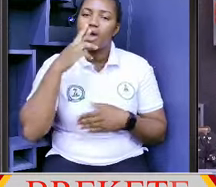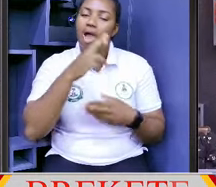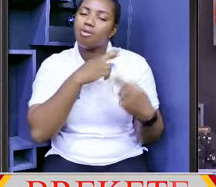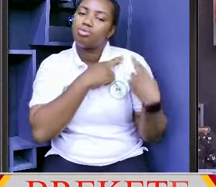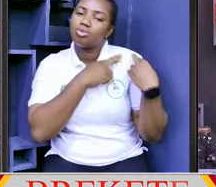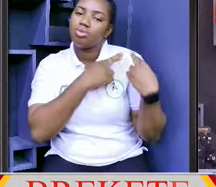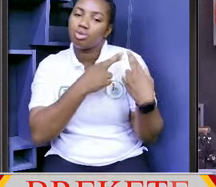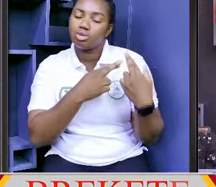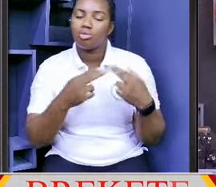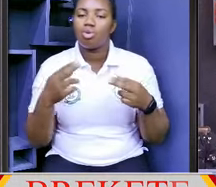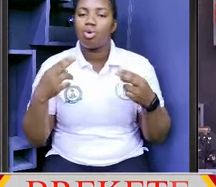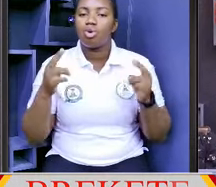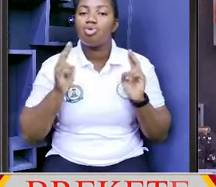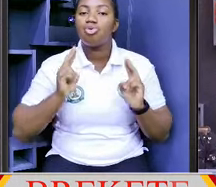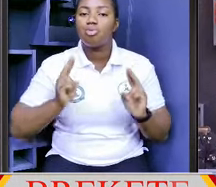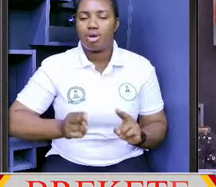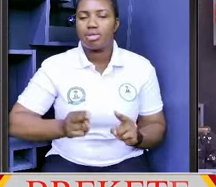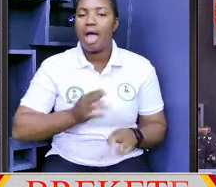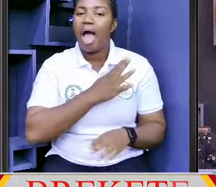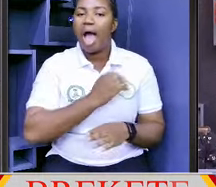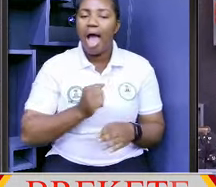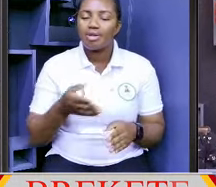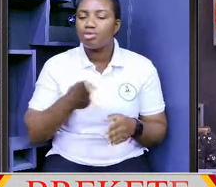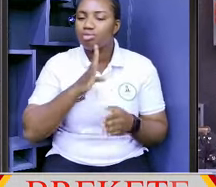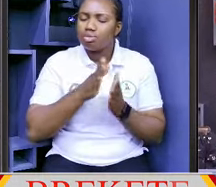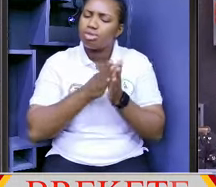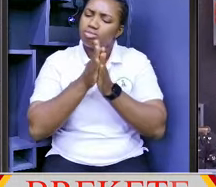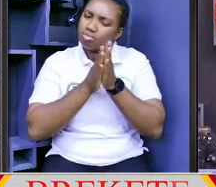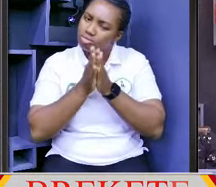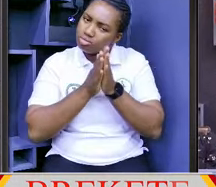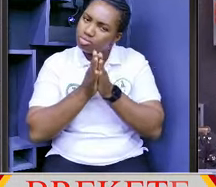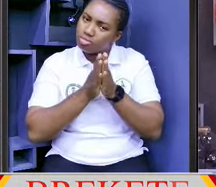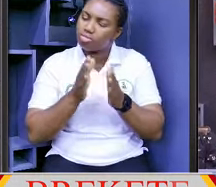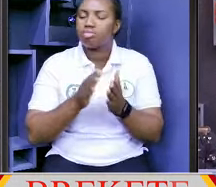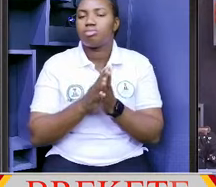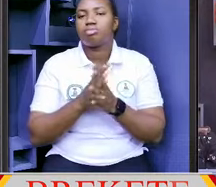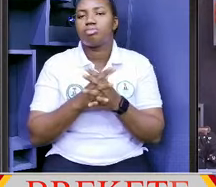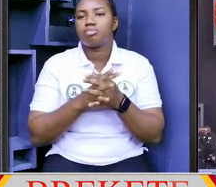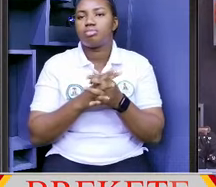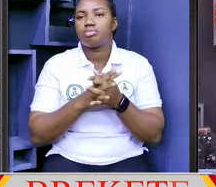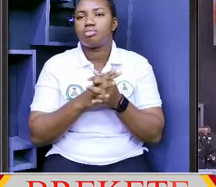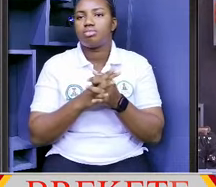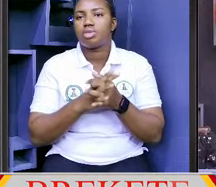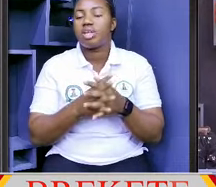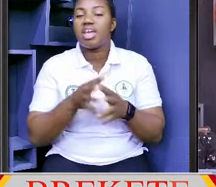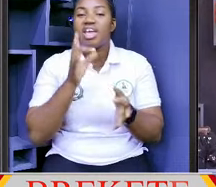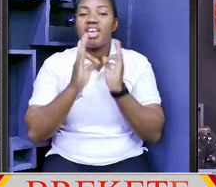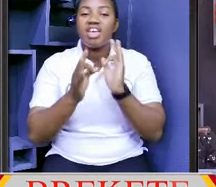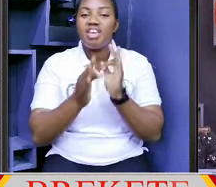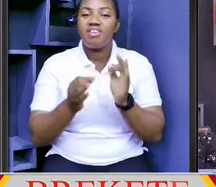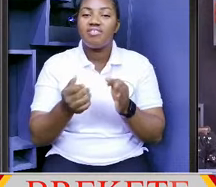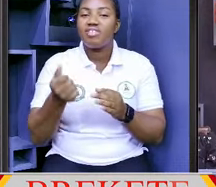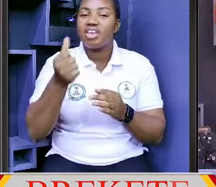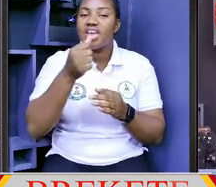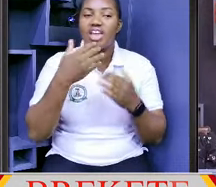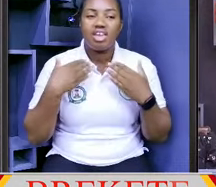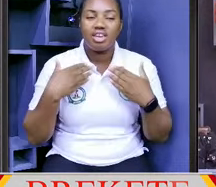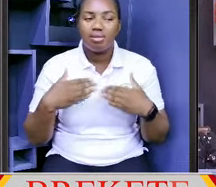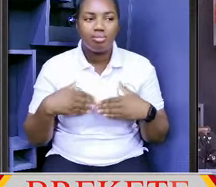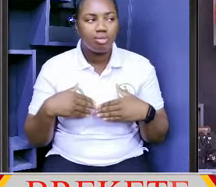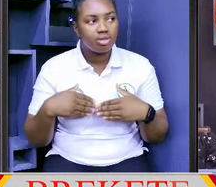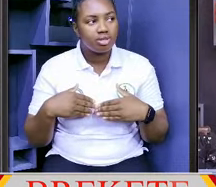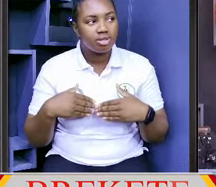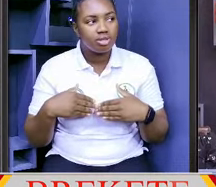beings, and we are supposed to be patriotic. This is our country. If anybody with they listen to you, you see they